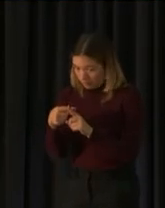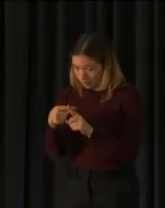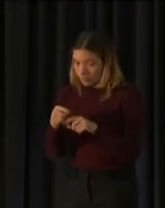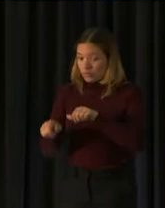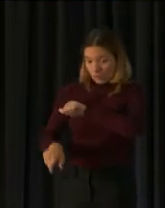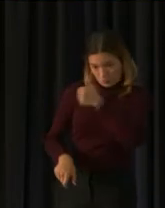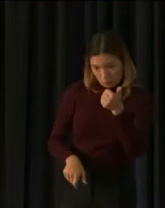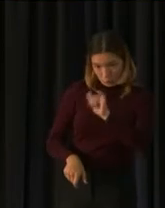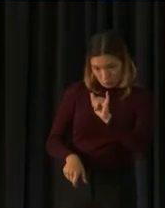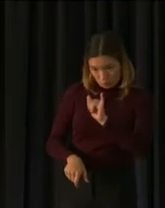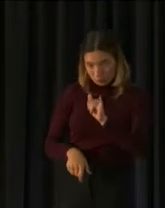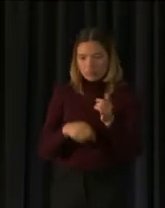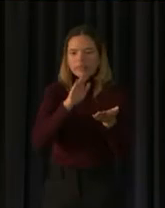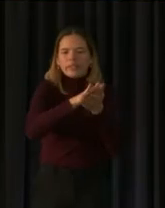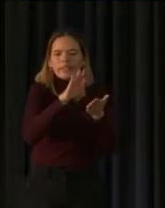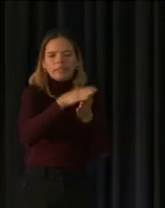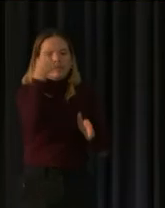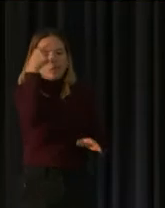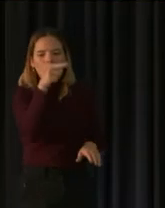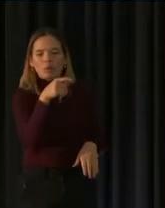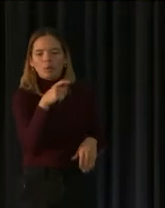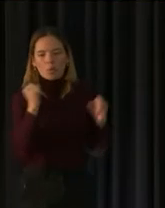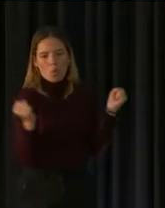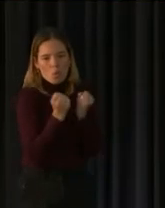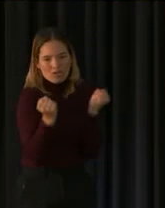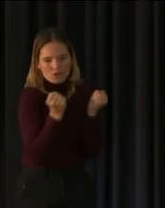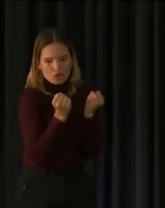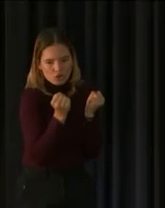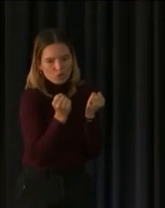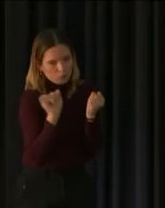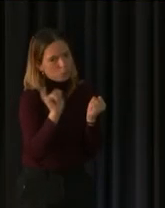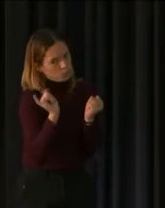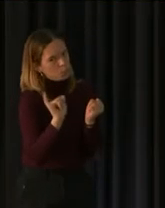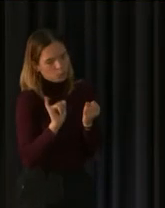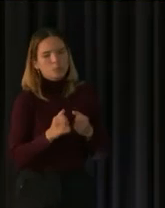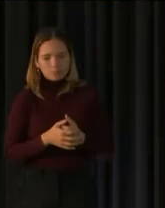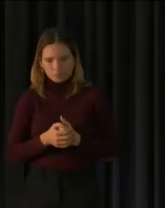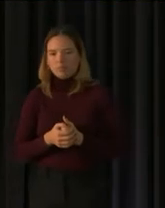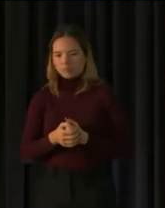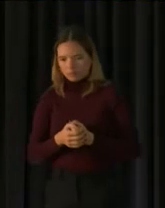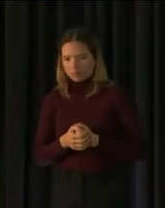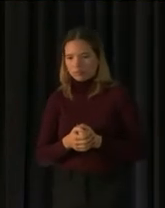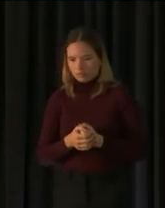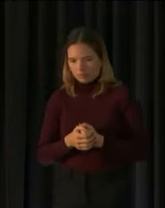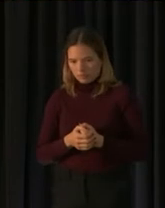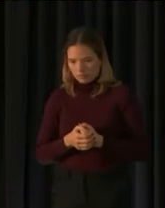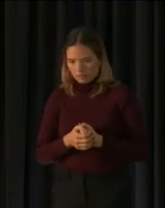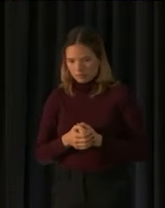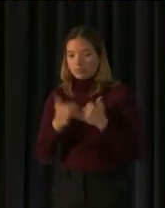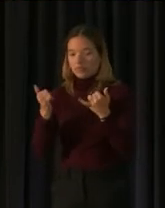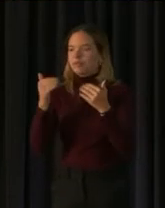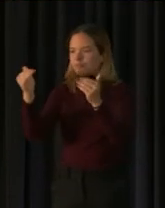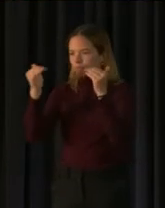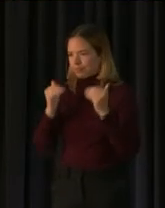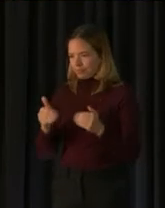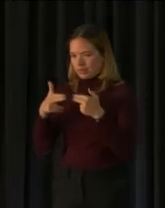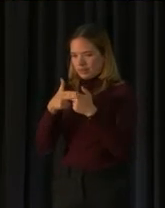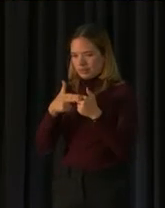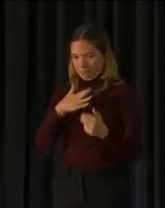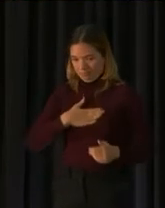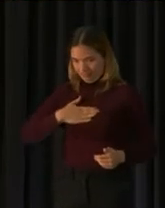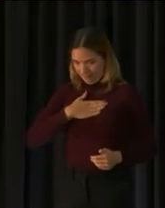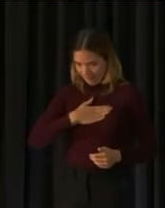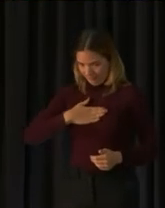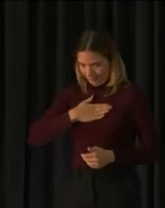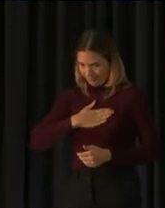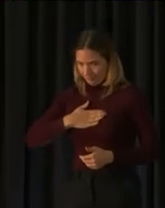looking forward to that. I'm going to switch over to the next slide, classroom spacing. I think you heard me say a little bit